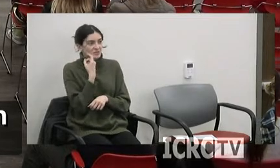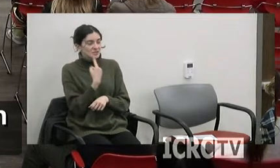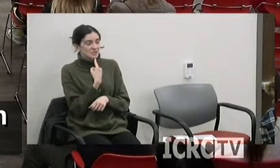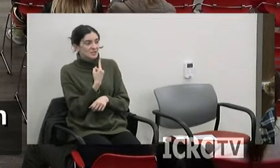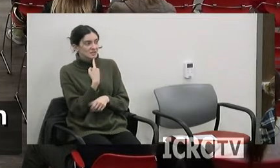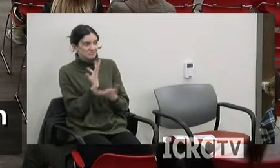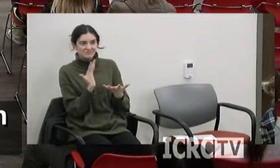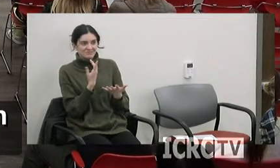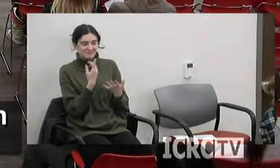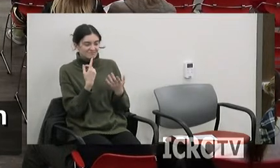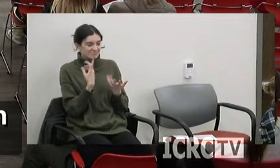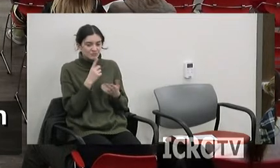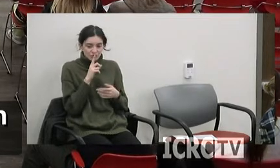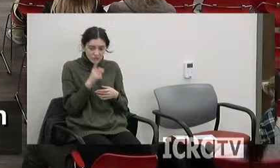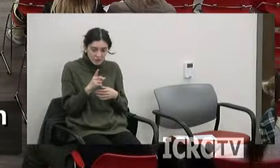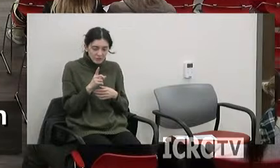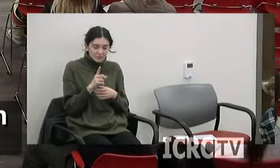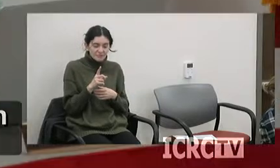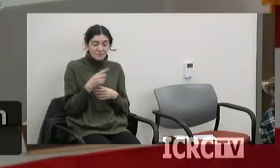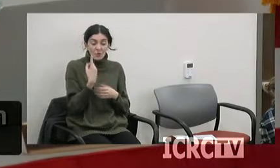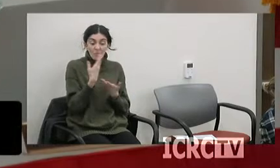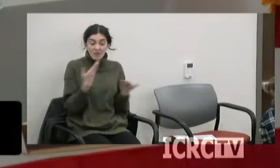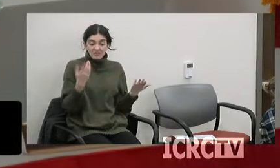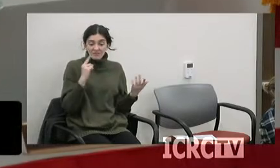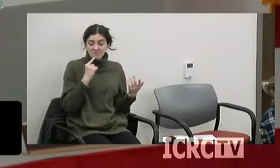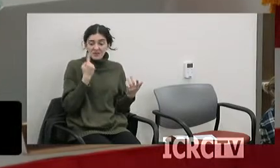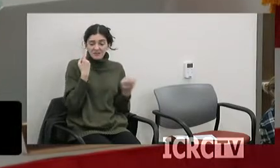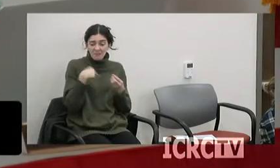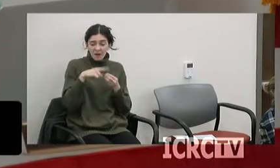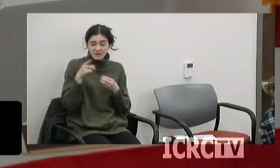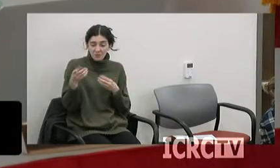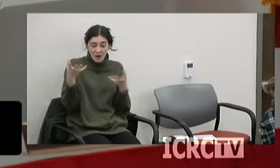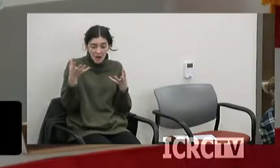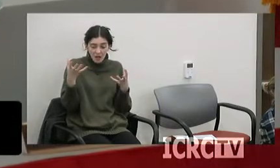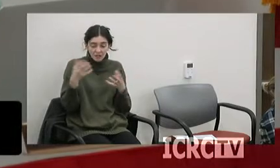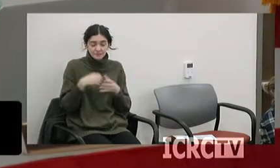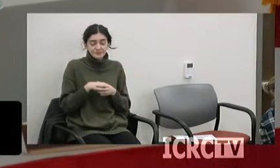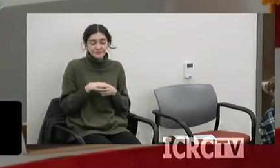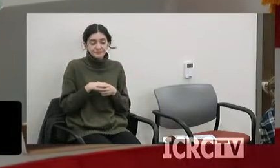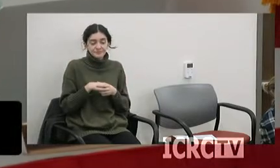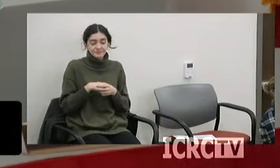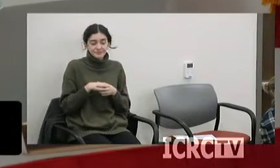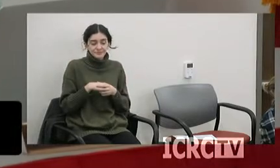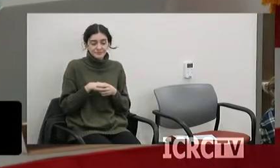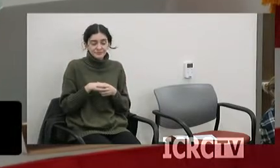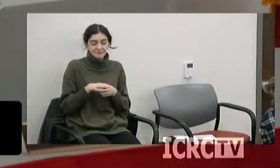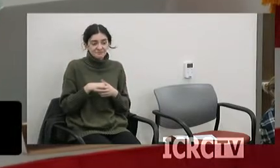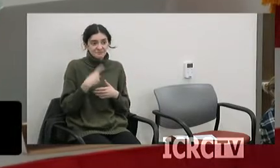I think one of the things that I'm going to miss the most, one of John's strongest